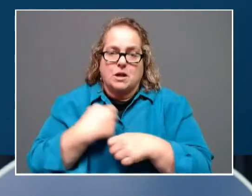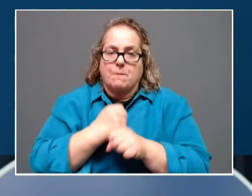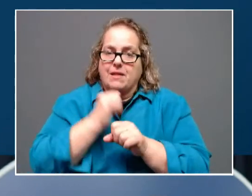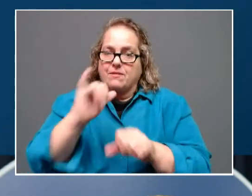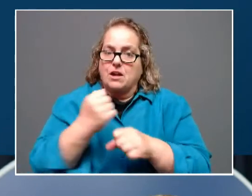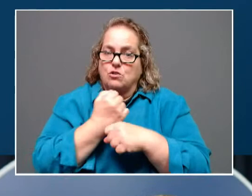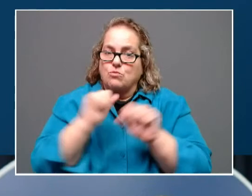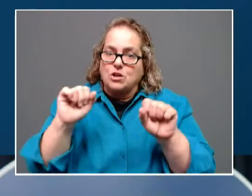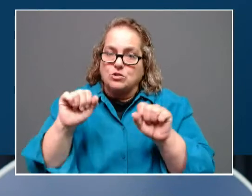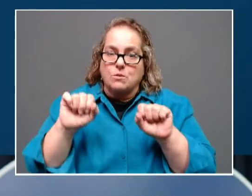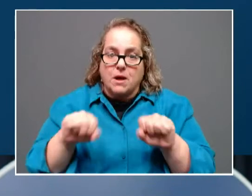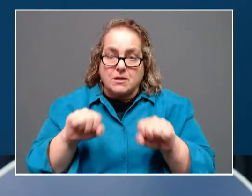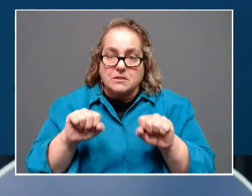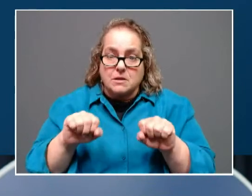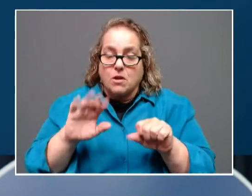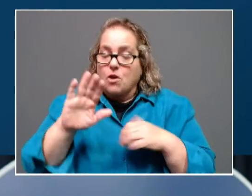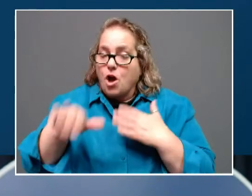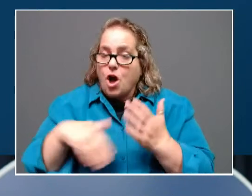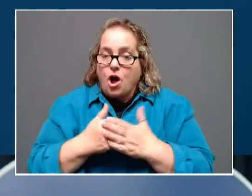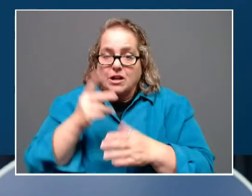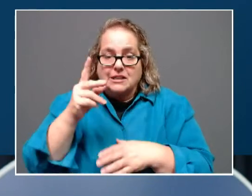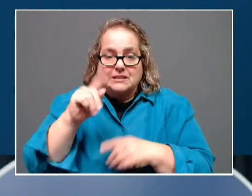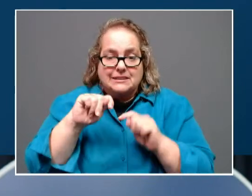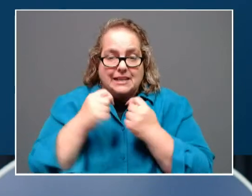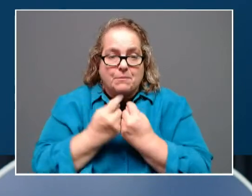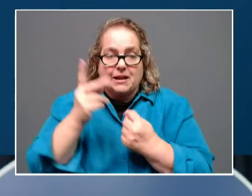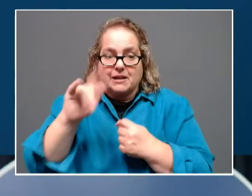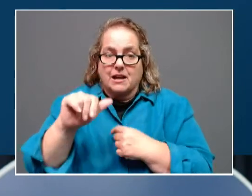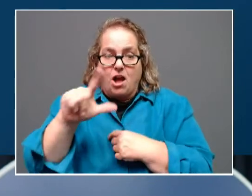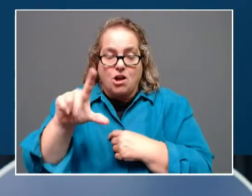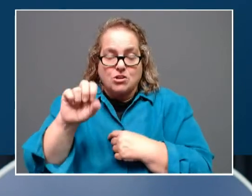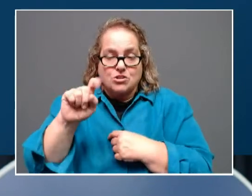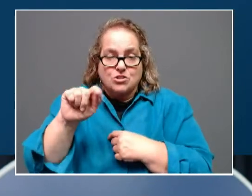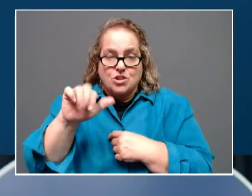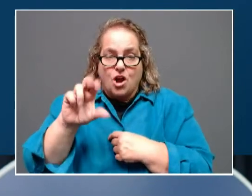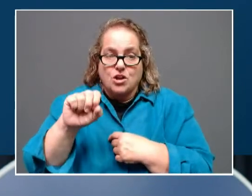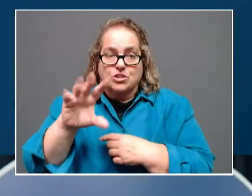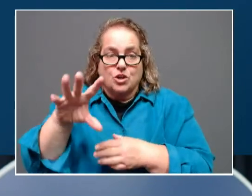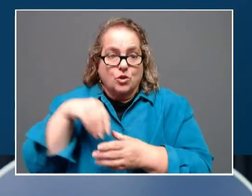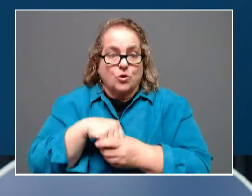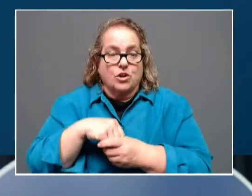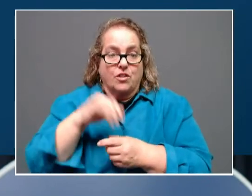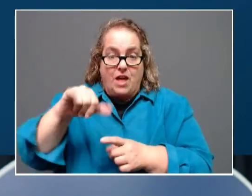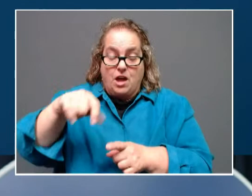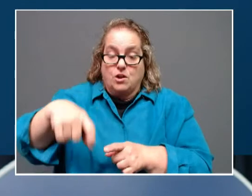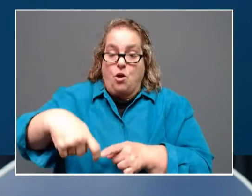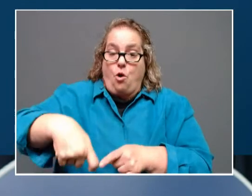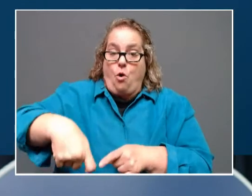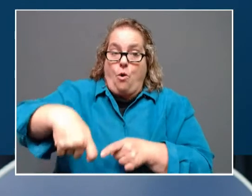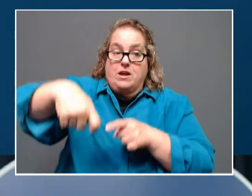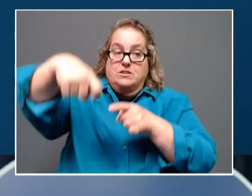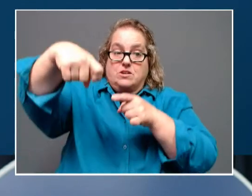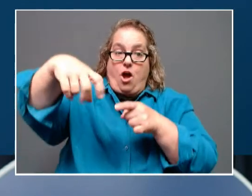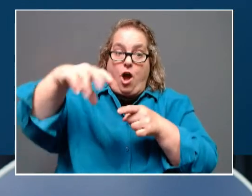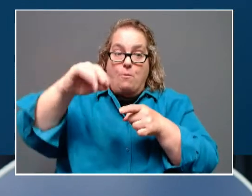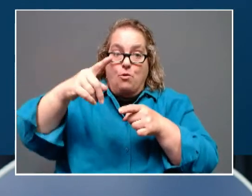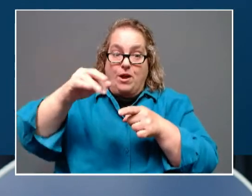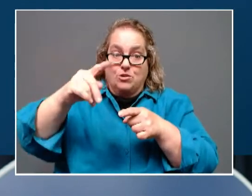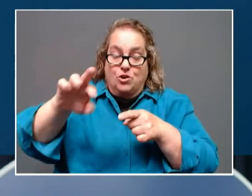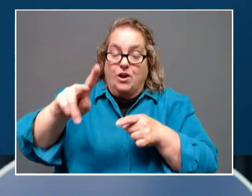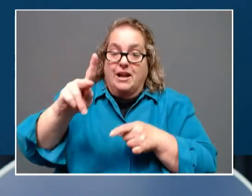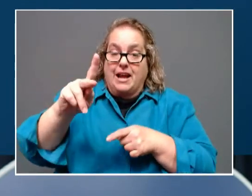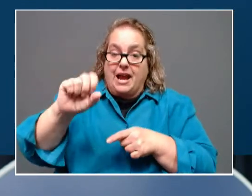They're all Team Kentucky All-Stars, including just a few. The hoist operator is KSP Sergeant Jason Denny, the